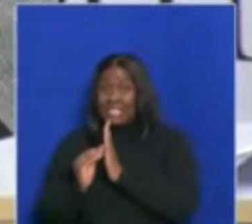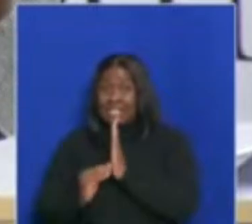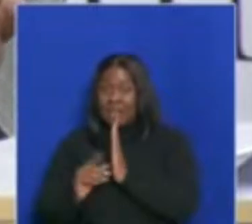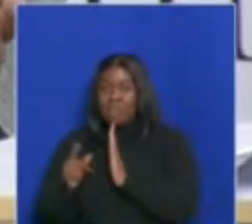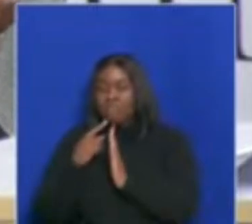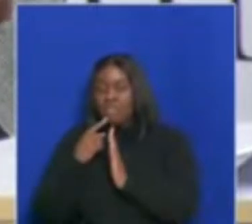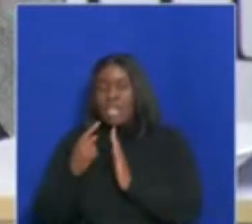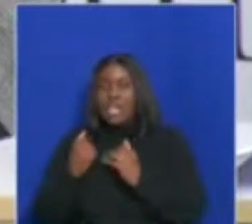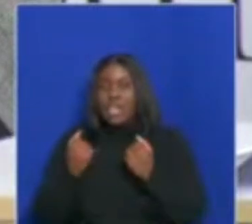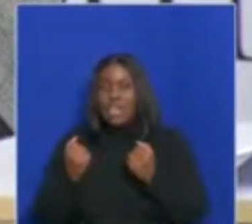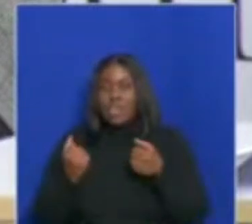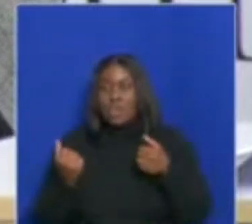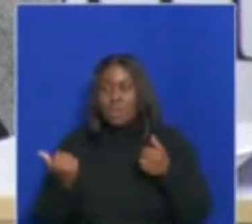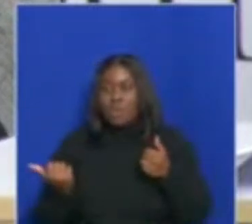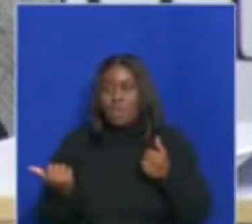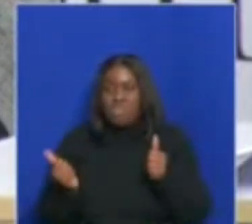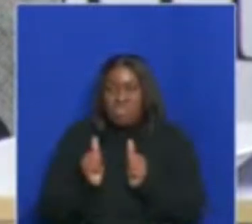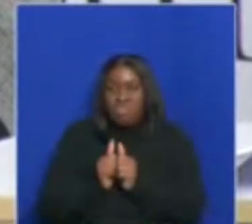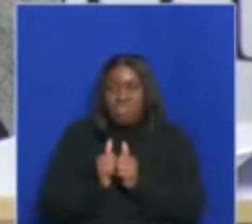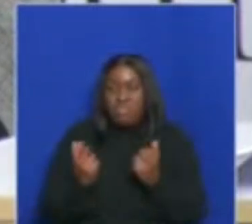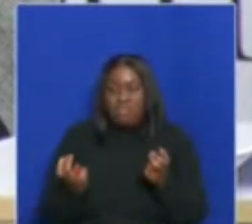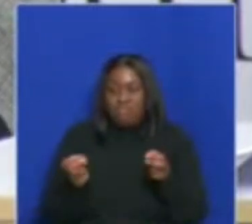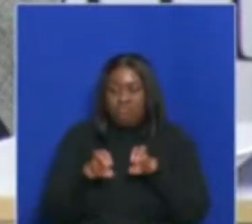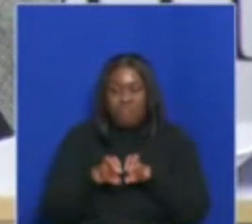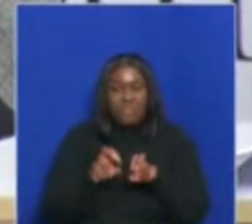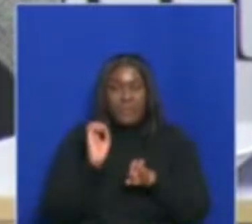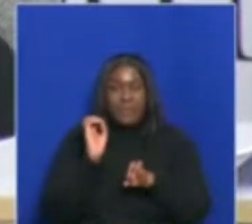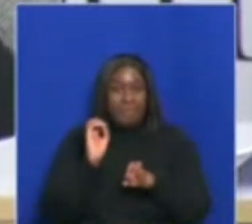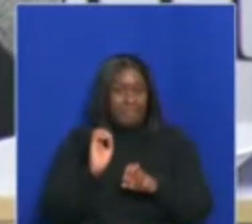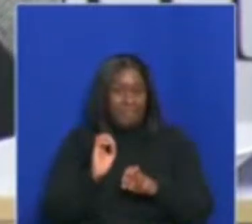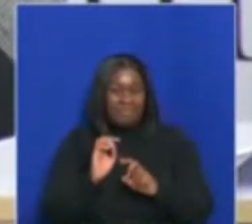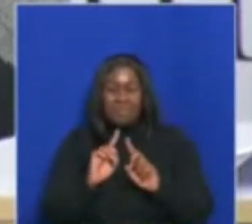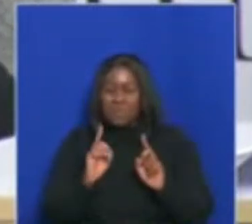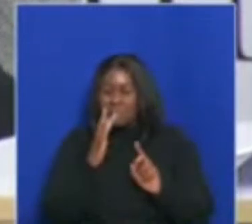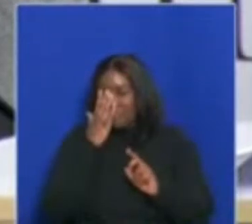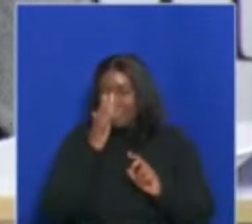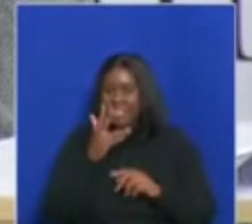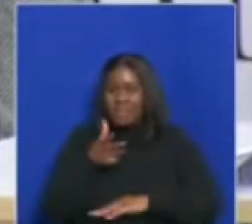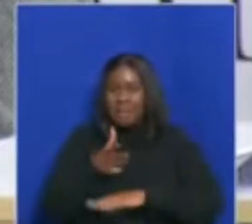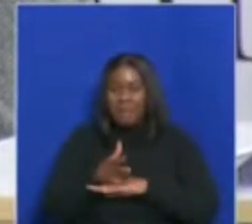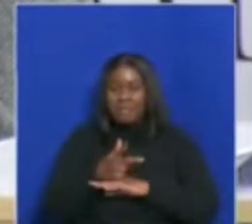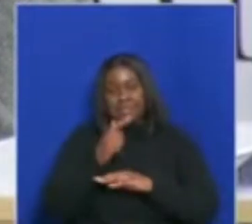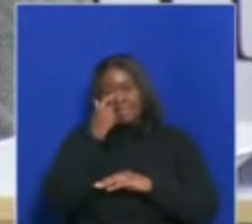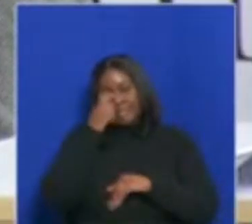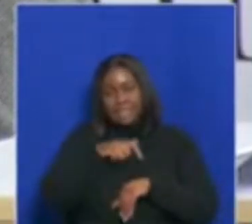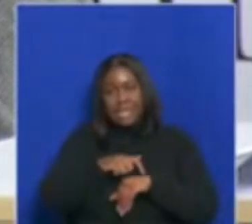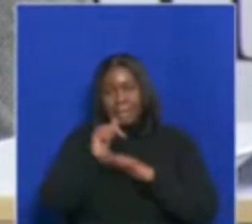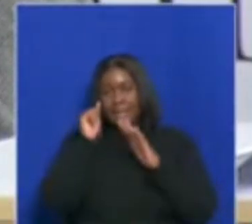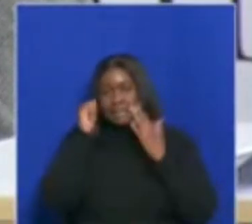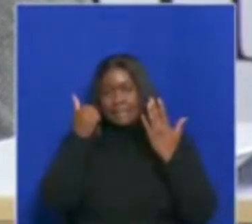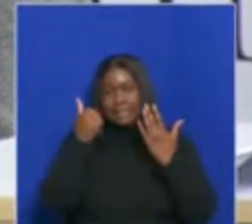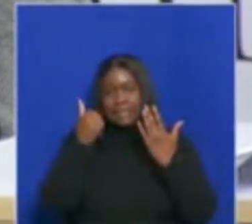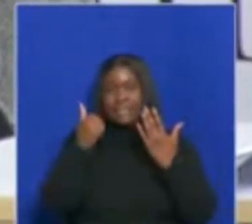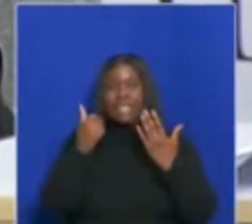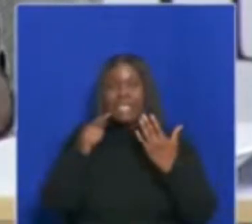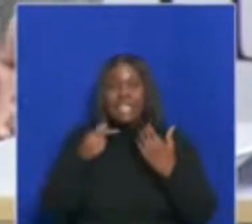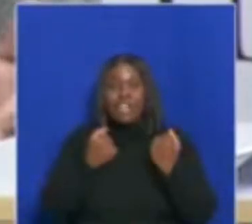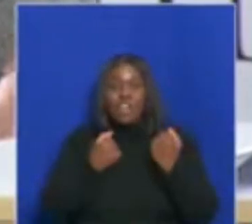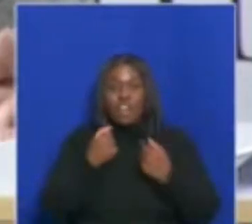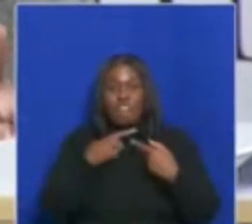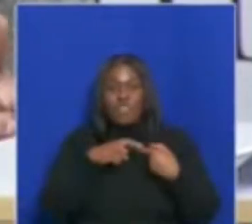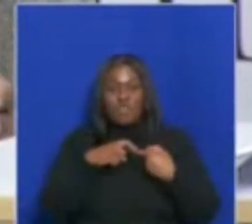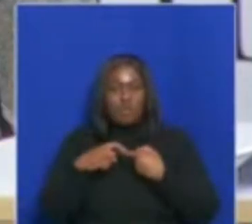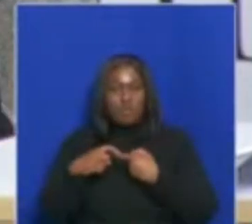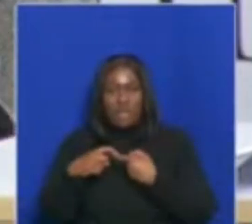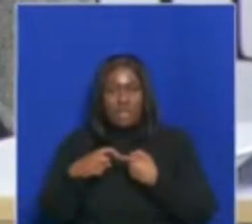parked at 6 o'clock in the morning in a tow truck vehicle, you would know that